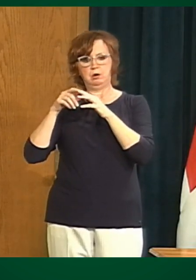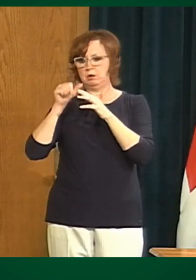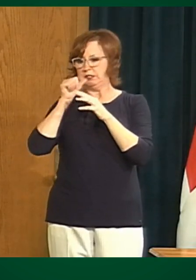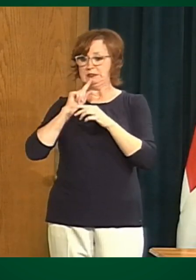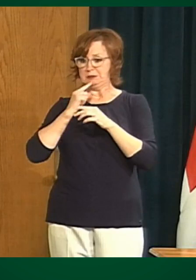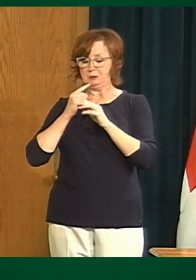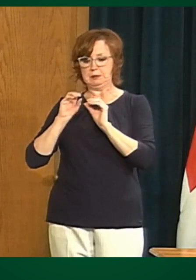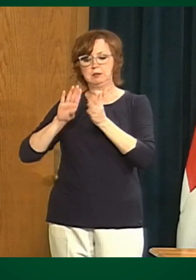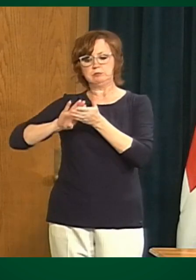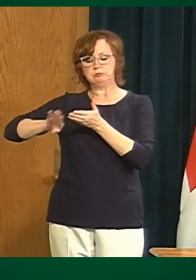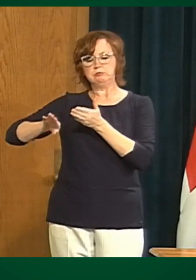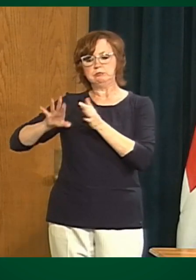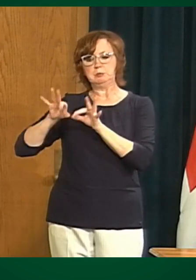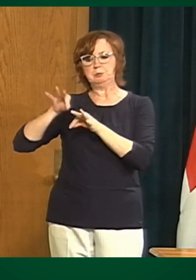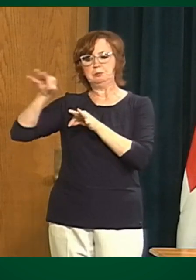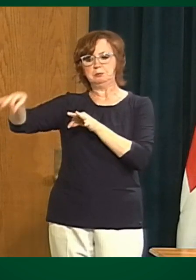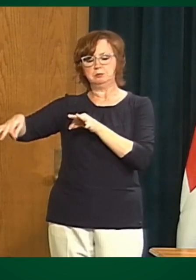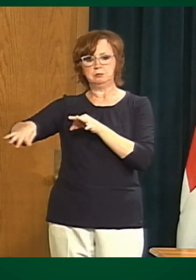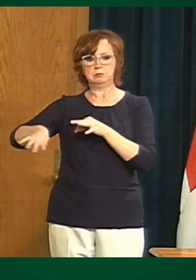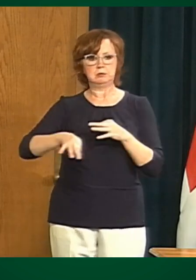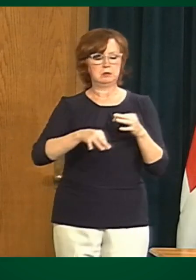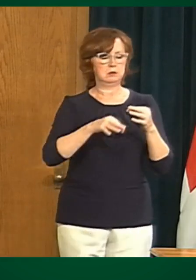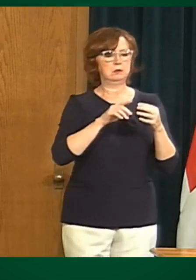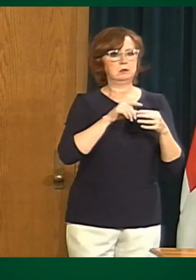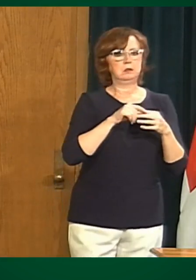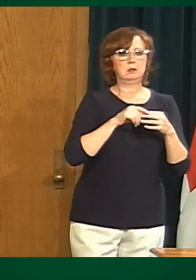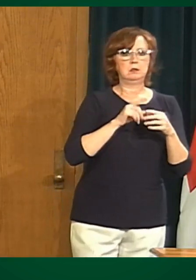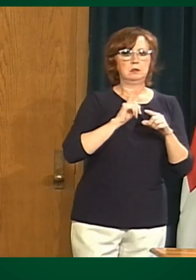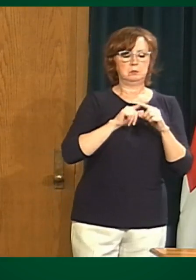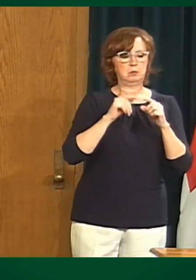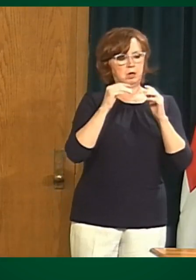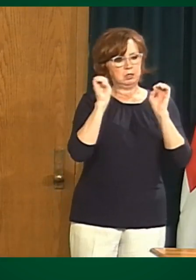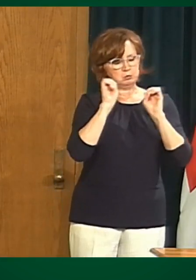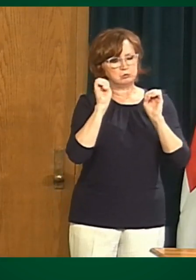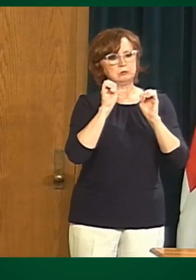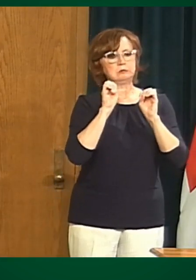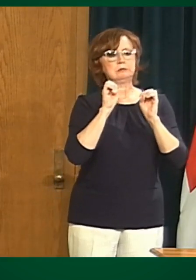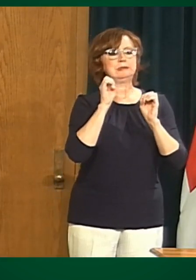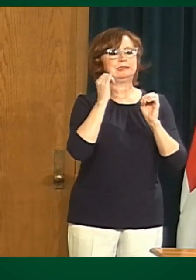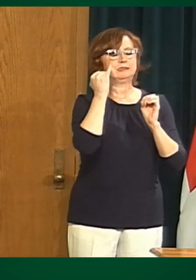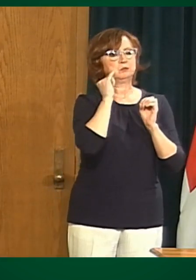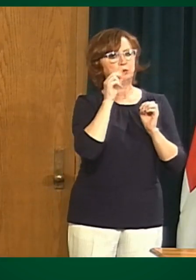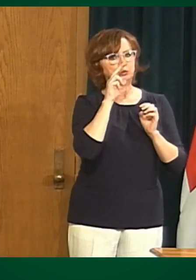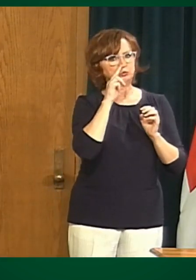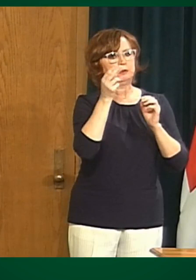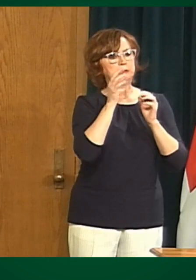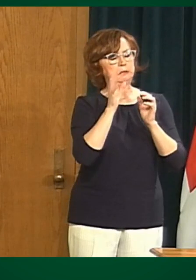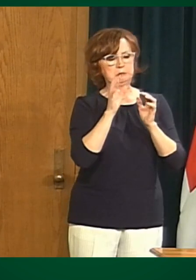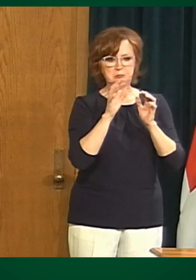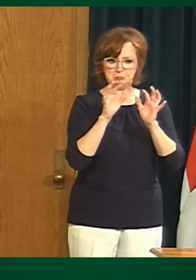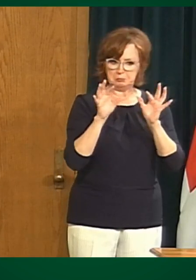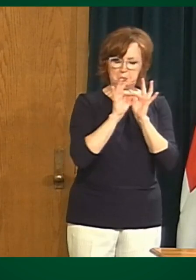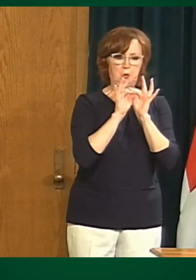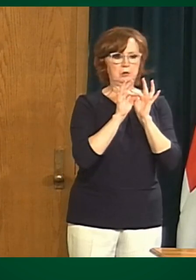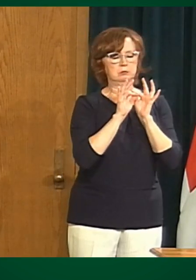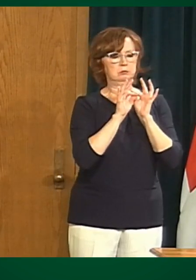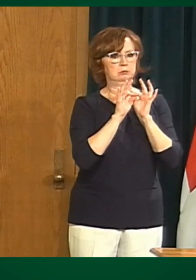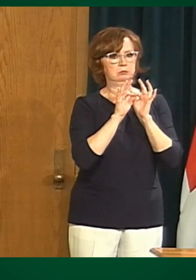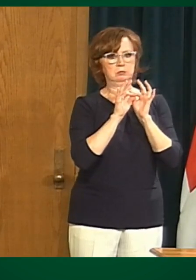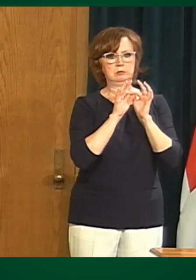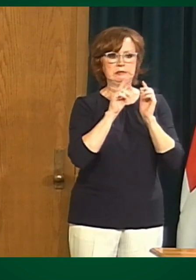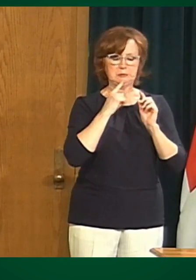COVID-19 patients, and patients who do not have